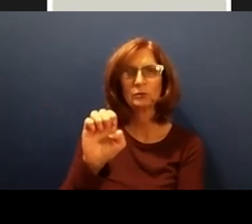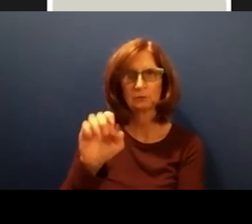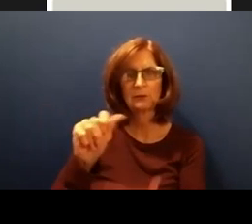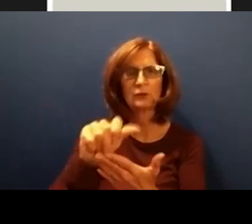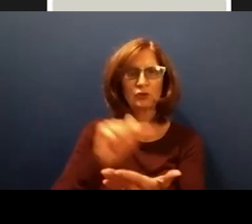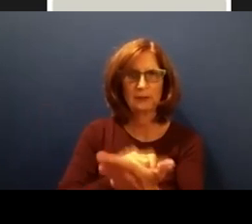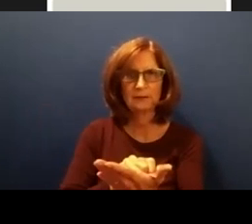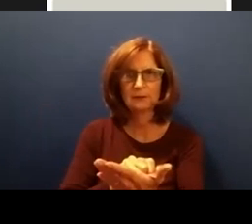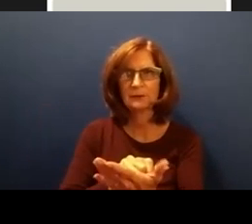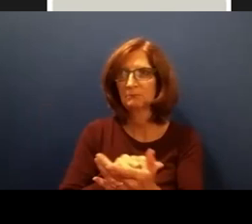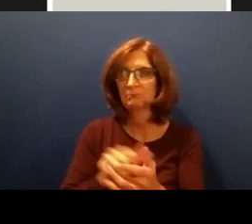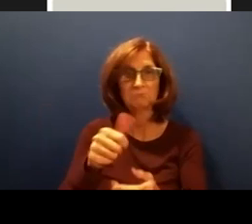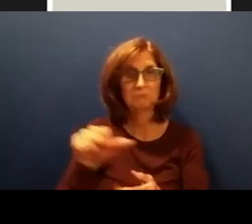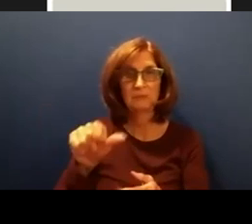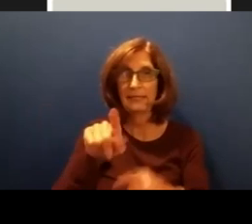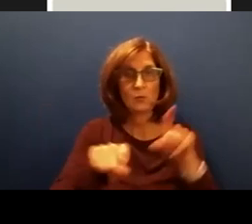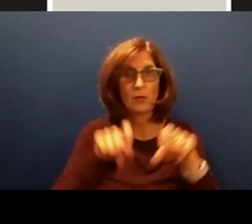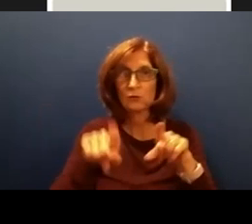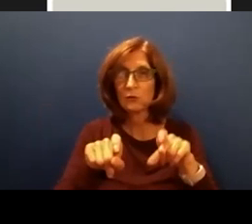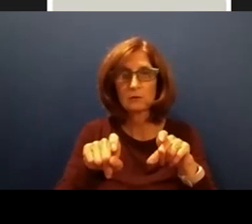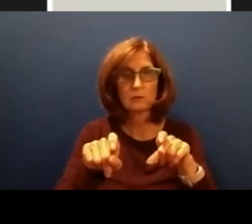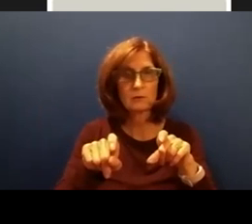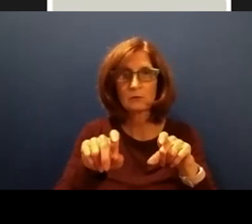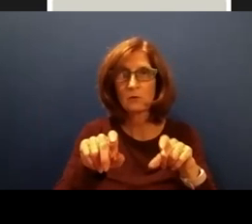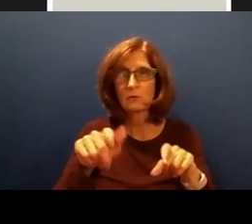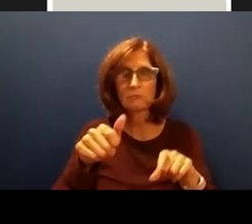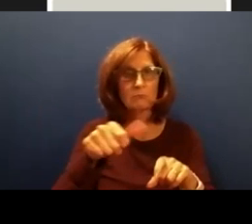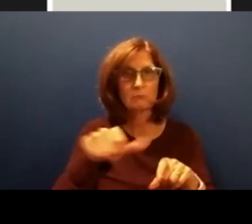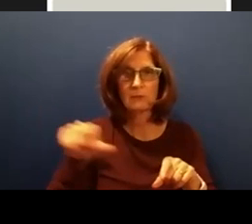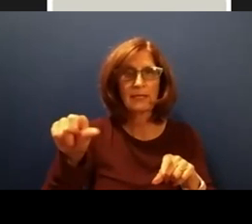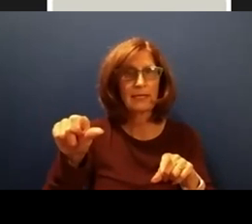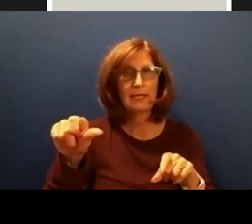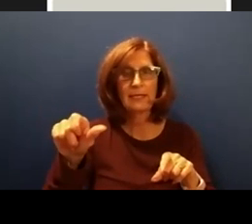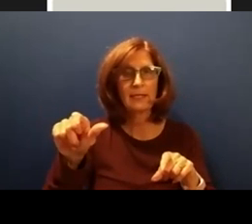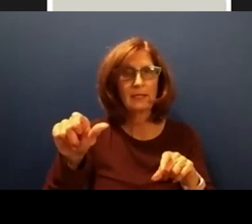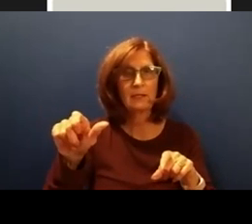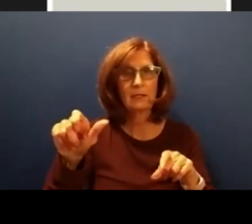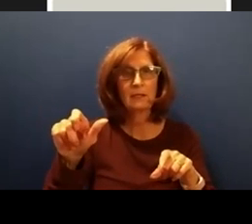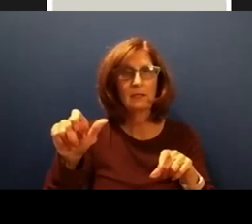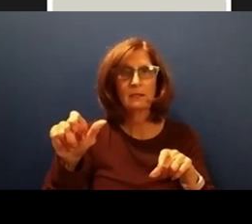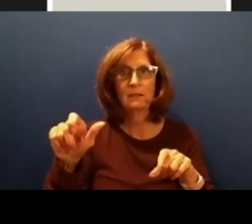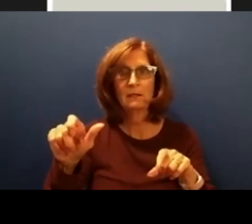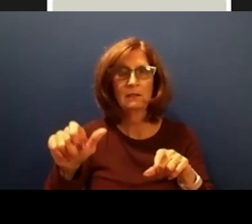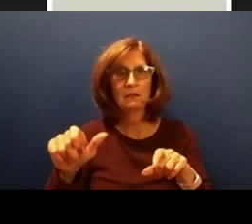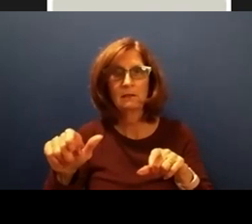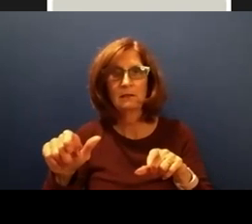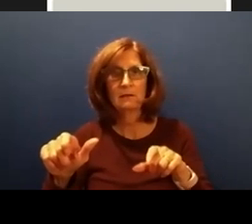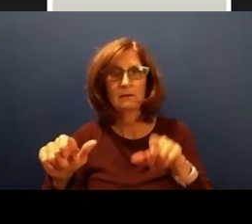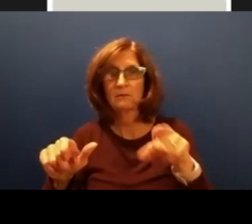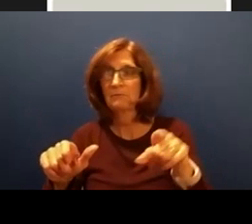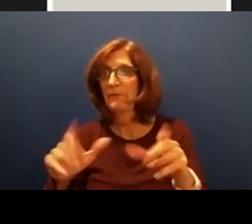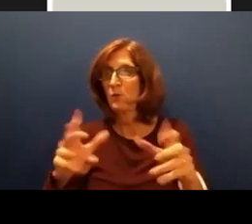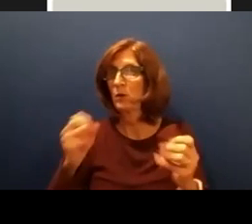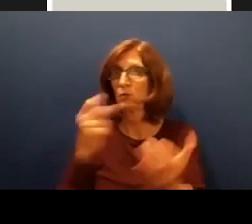no questions or highlights to pull out from the disclosure agenda, then a motion to approve it in its entirety would be in